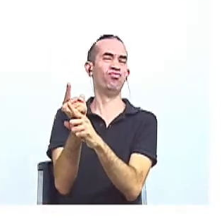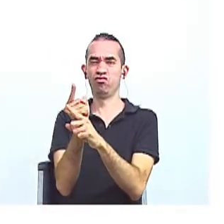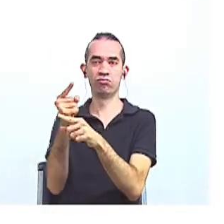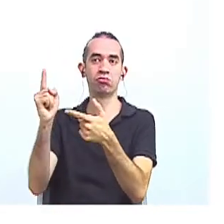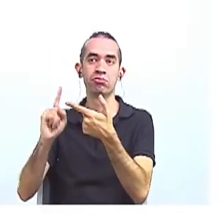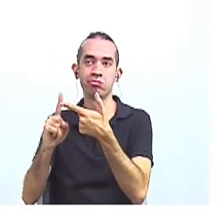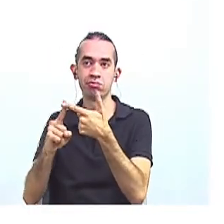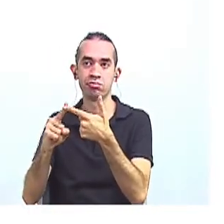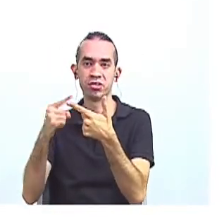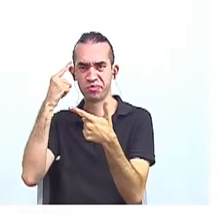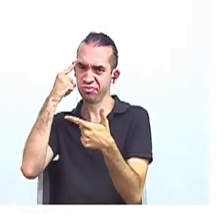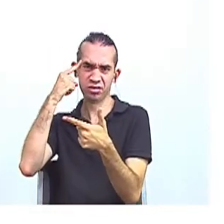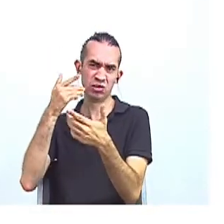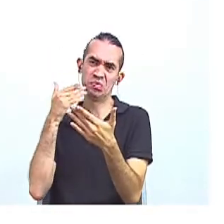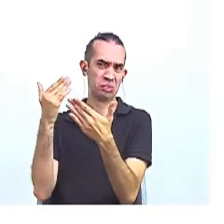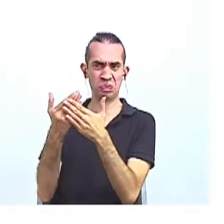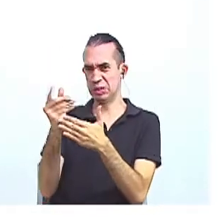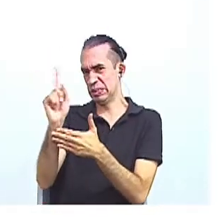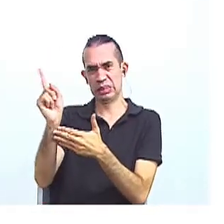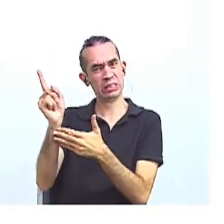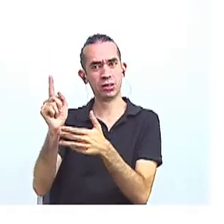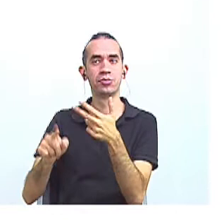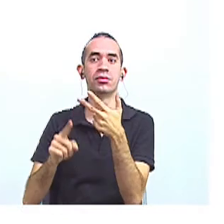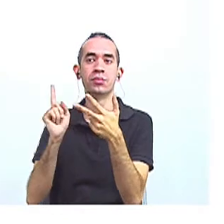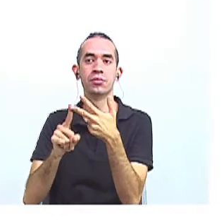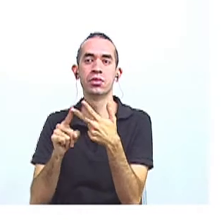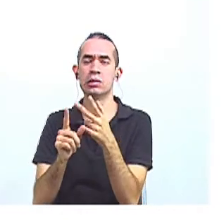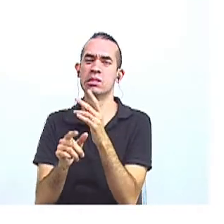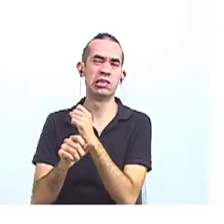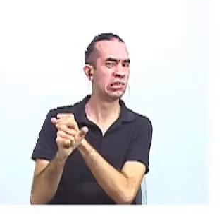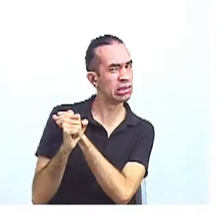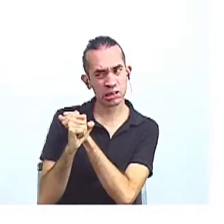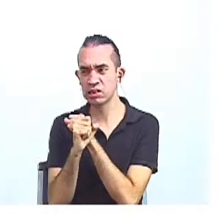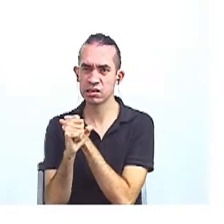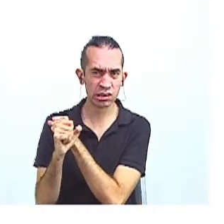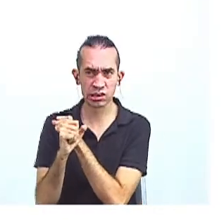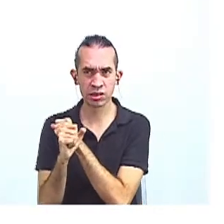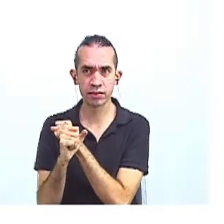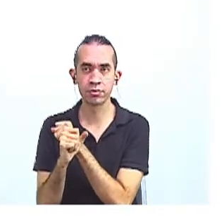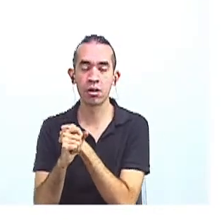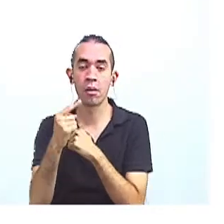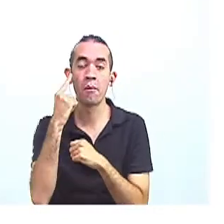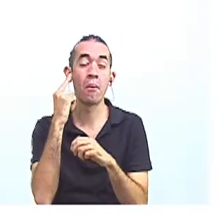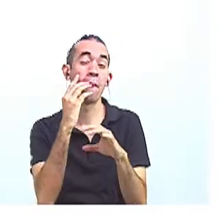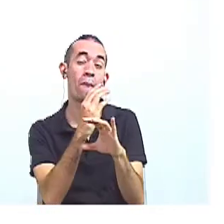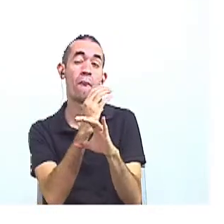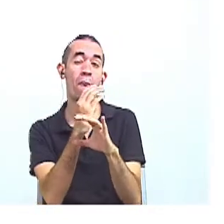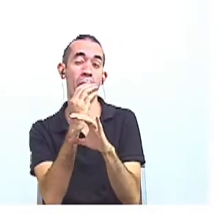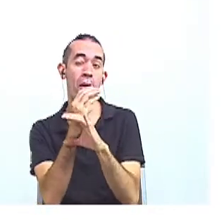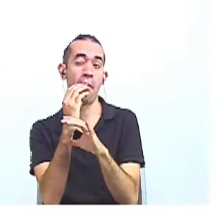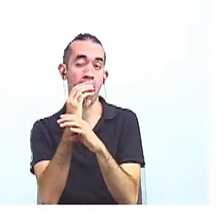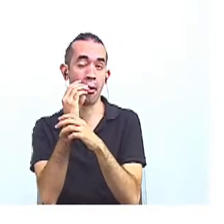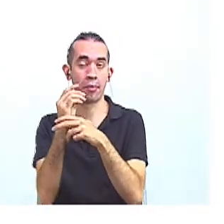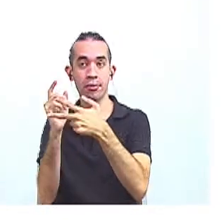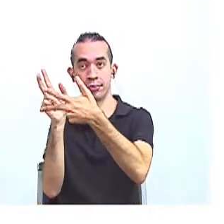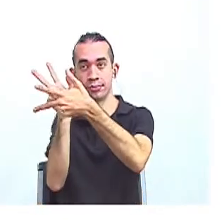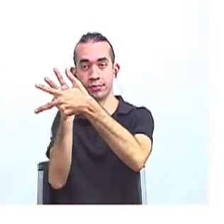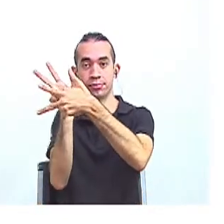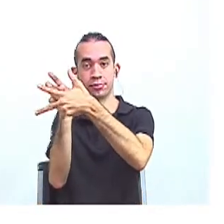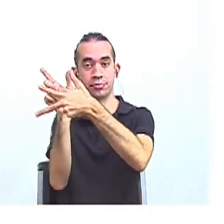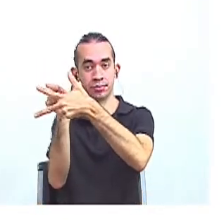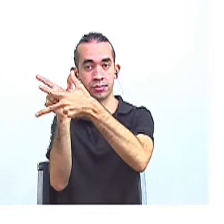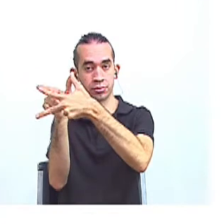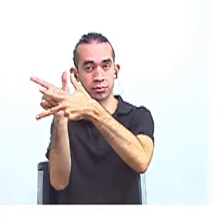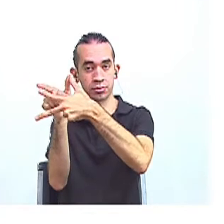I don't think that's very good, I'm not sure about that. Now I want you to be careful about the first two statements